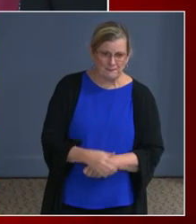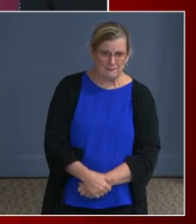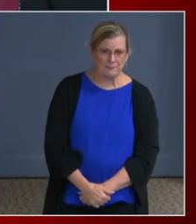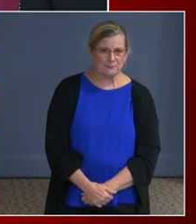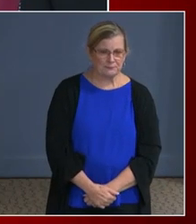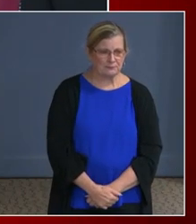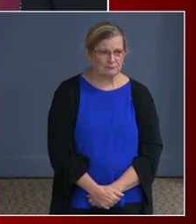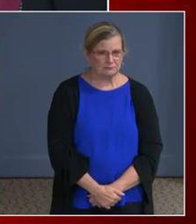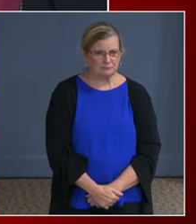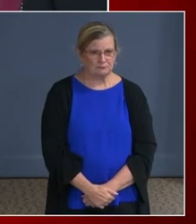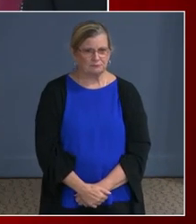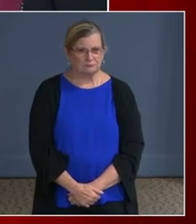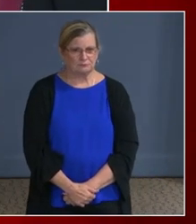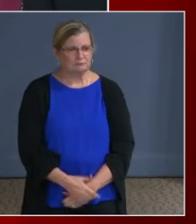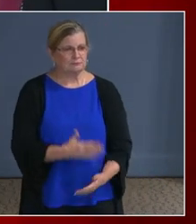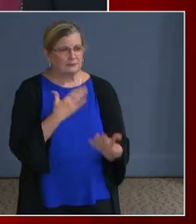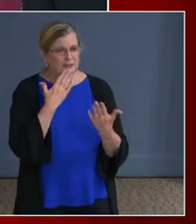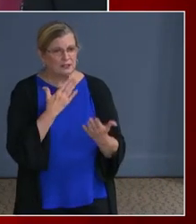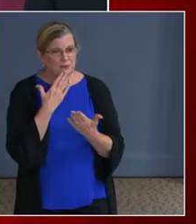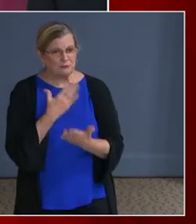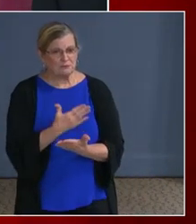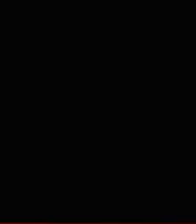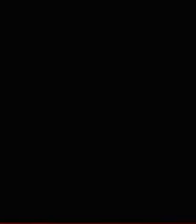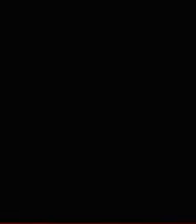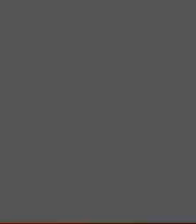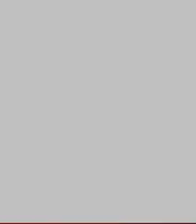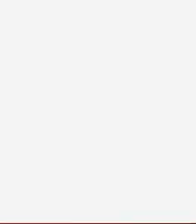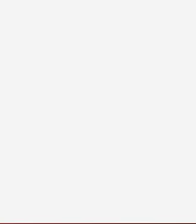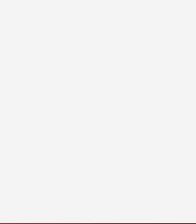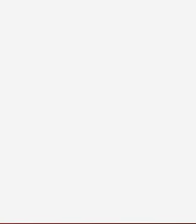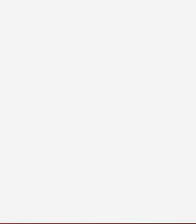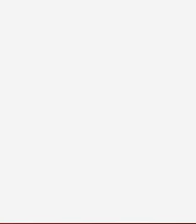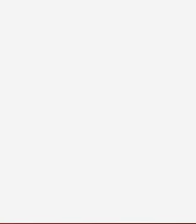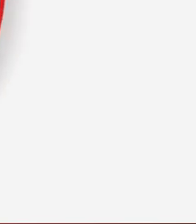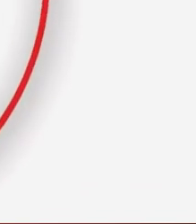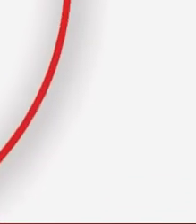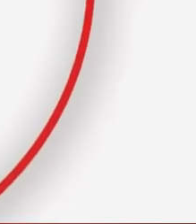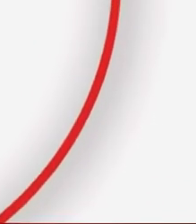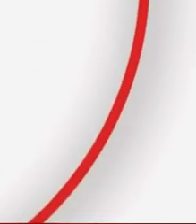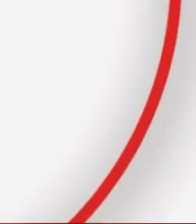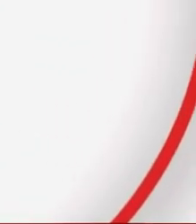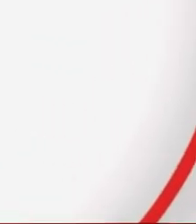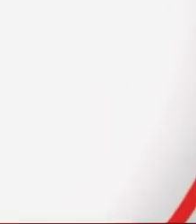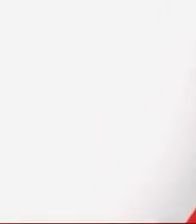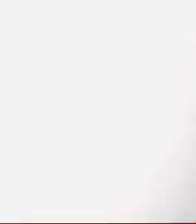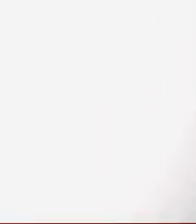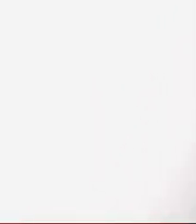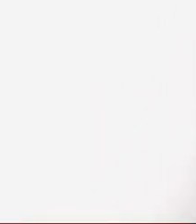All right, guys. Thank you. Okay, ready to go?